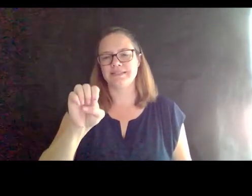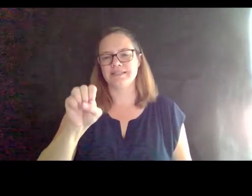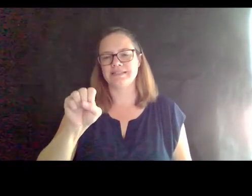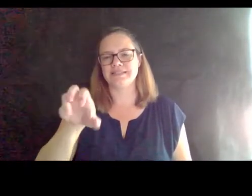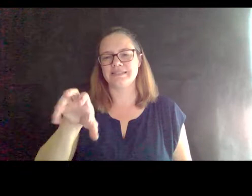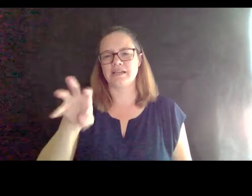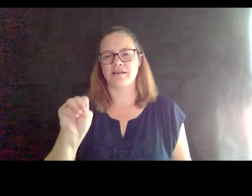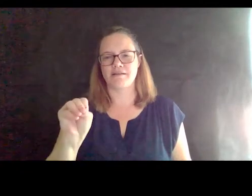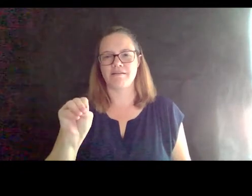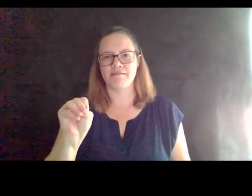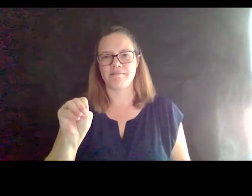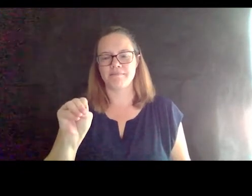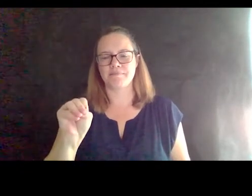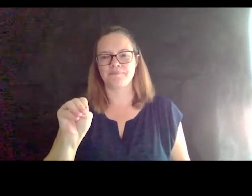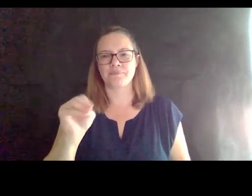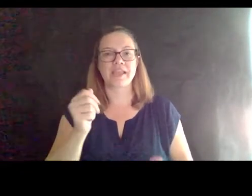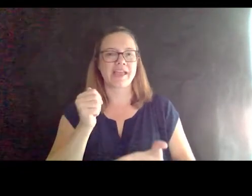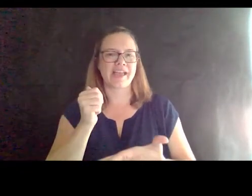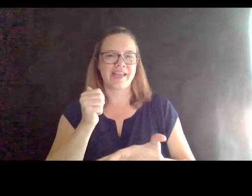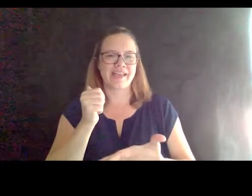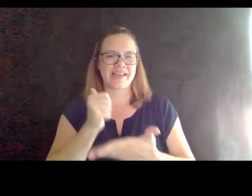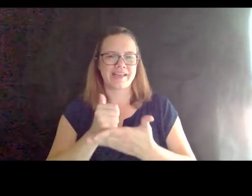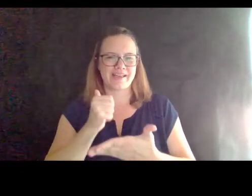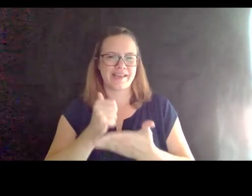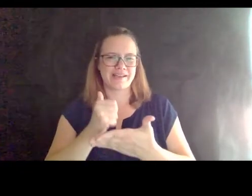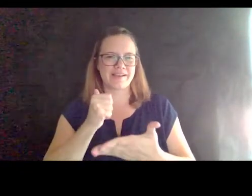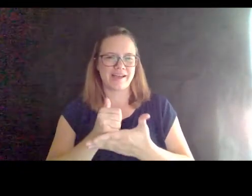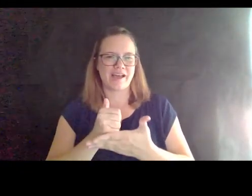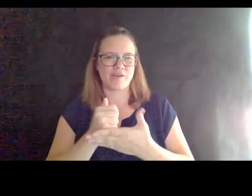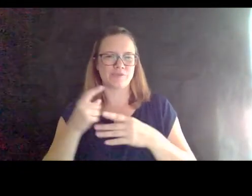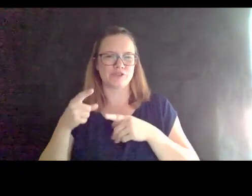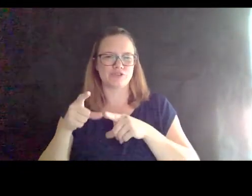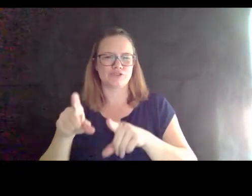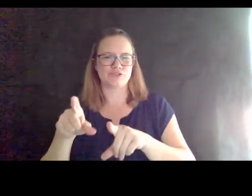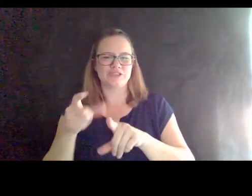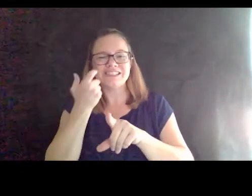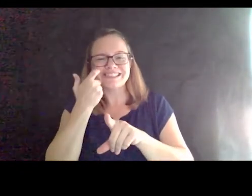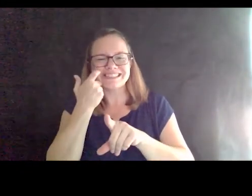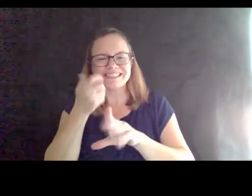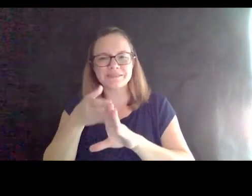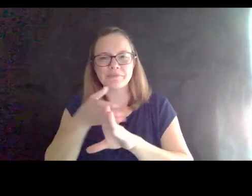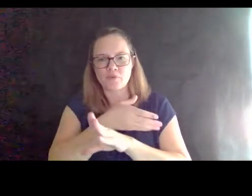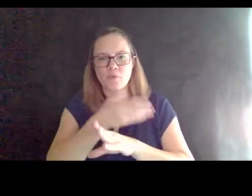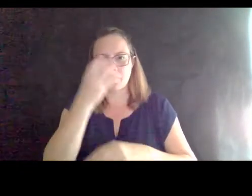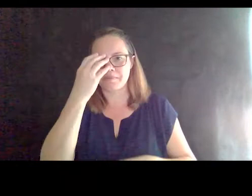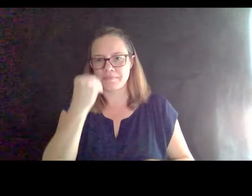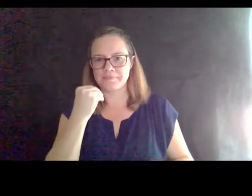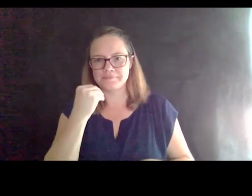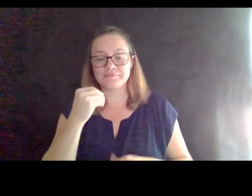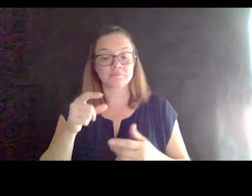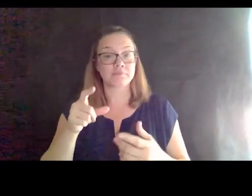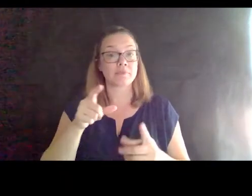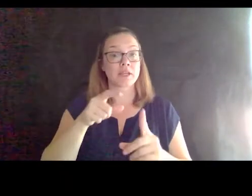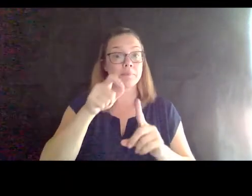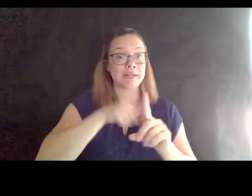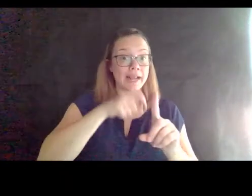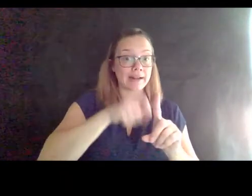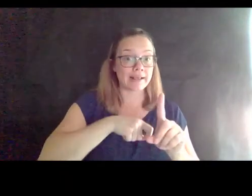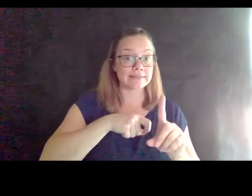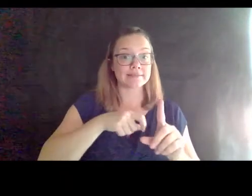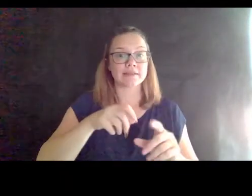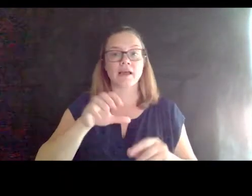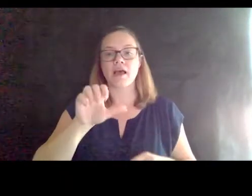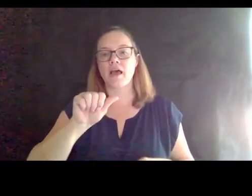in that nighttime snack to help promote sleep. Bananas, avocados, and yogurt.